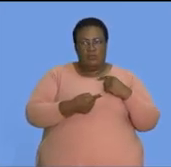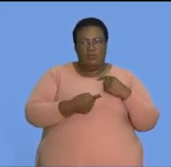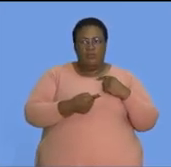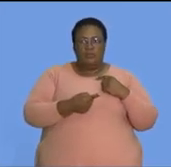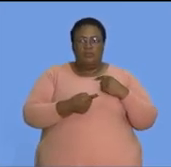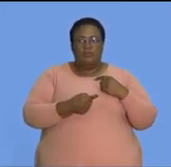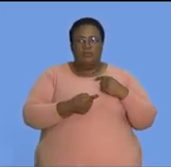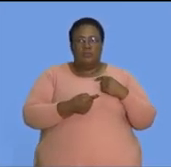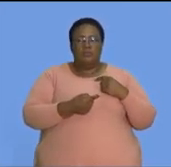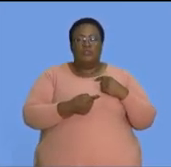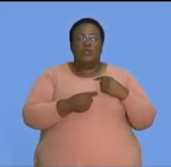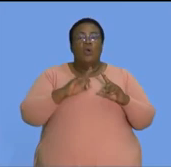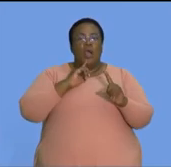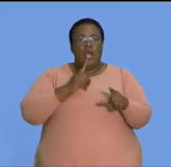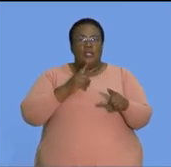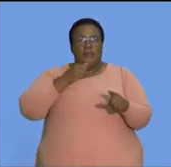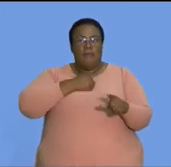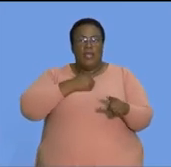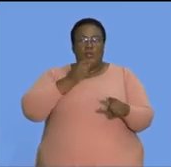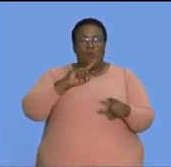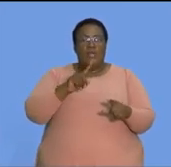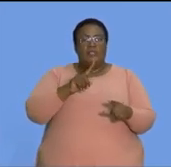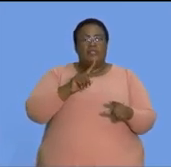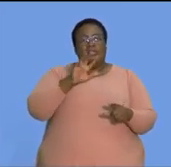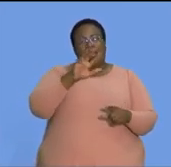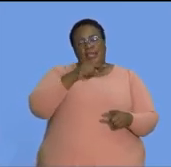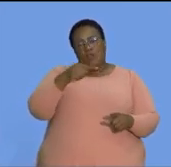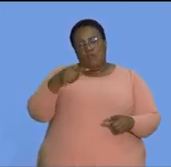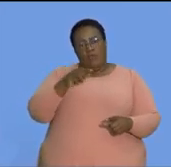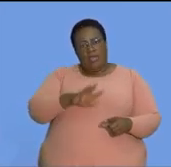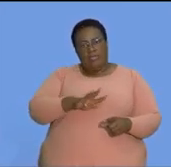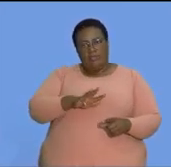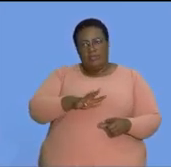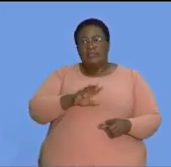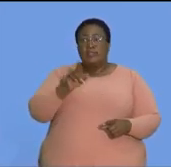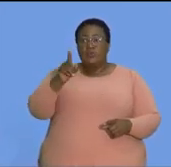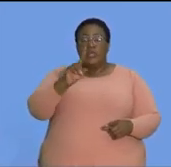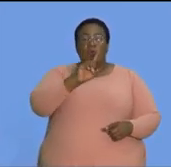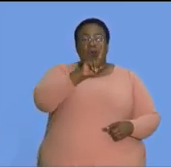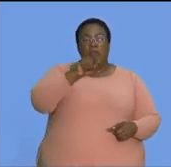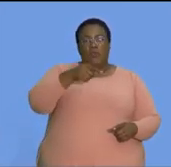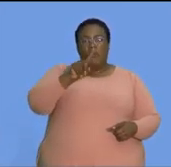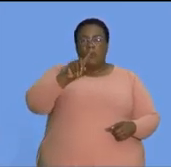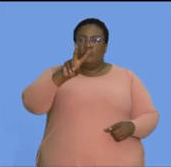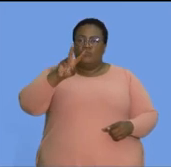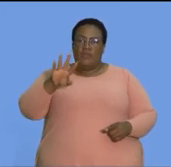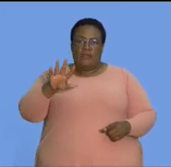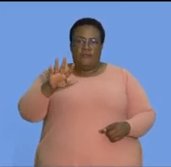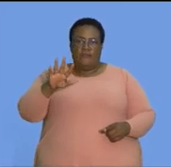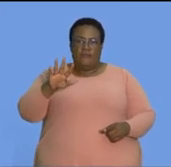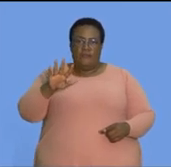40,000, and my answer will be 9/8, right? So you can see this is